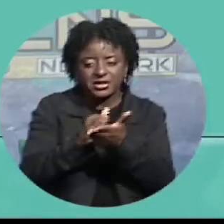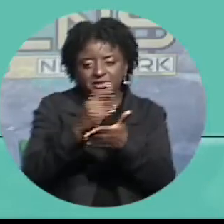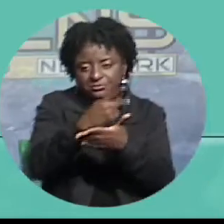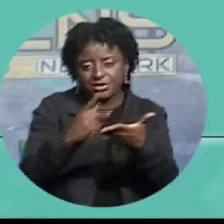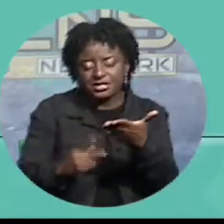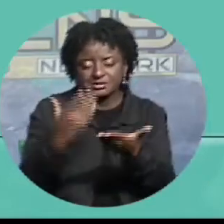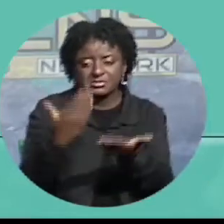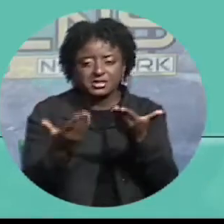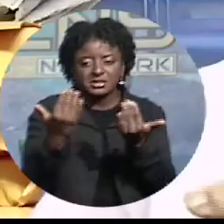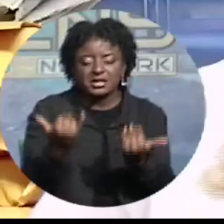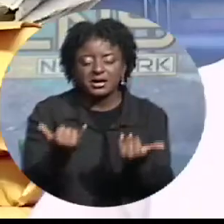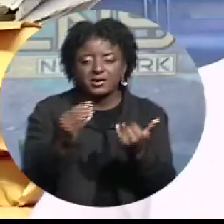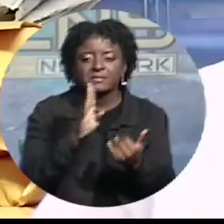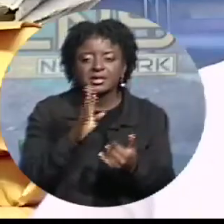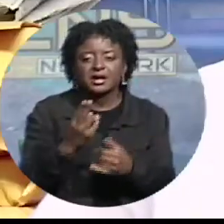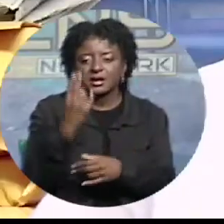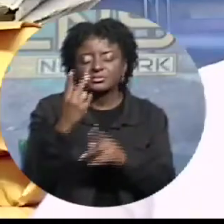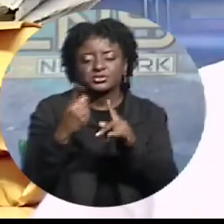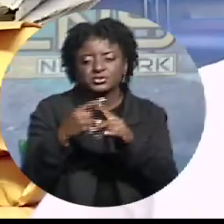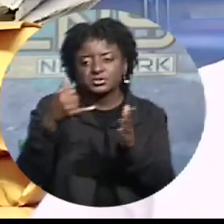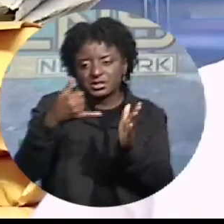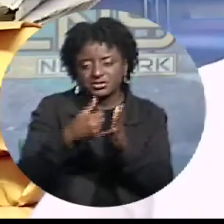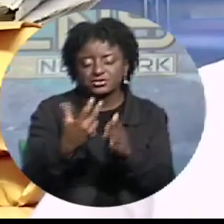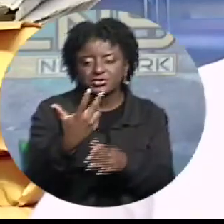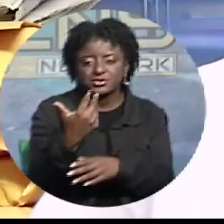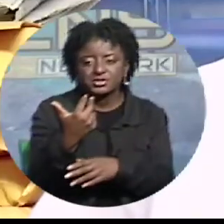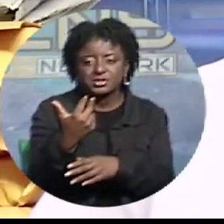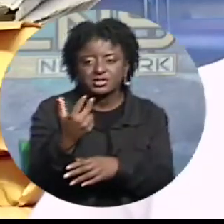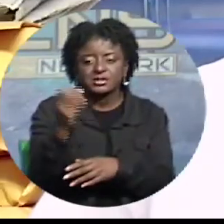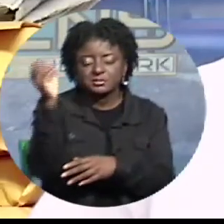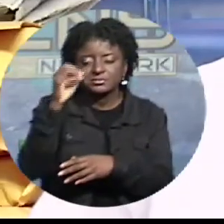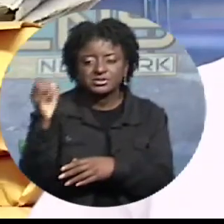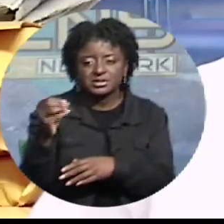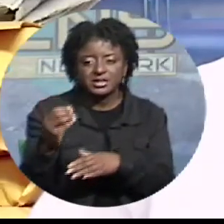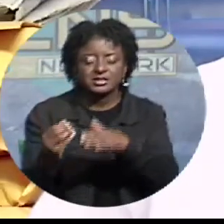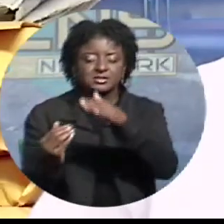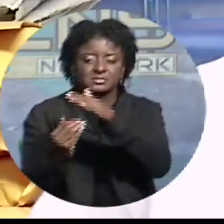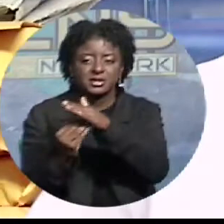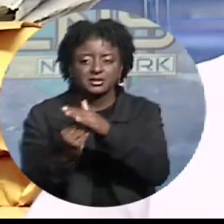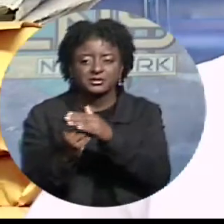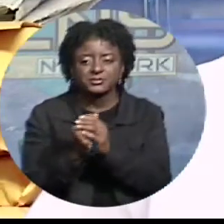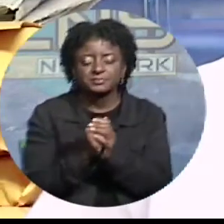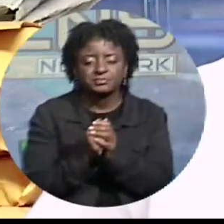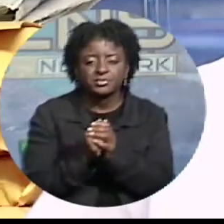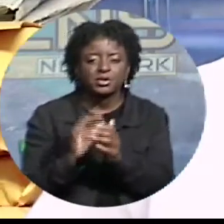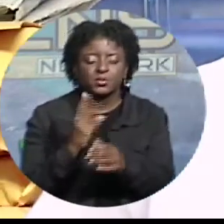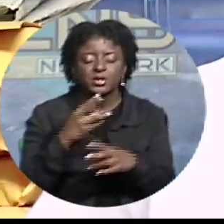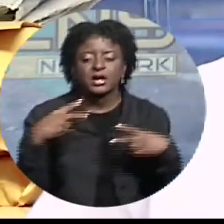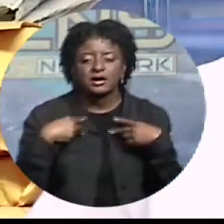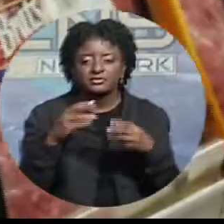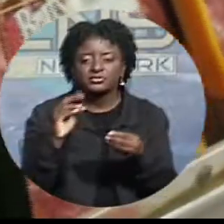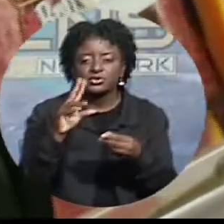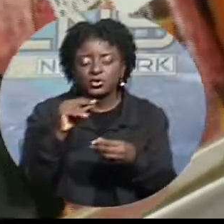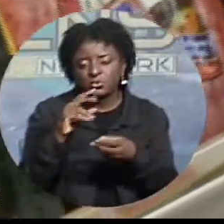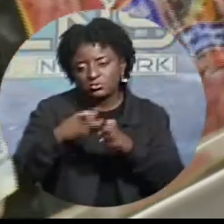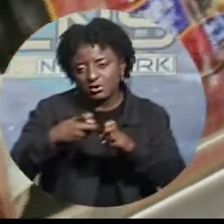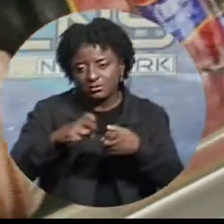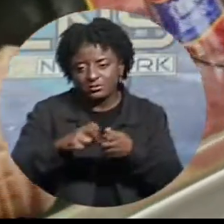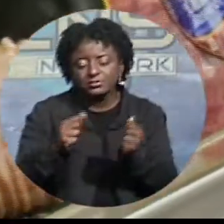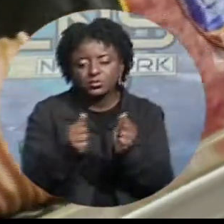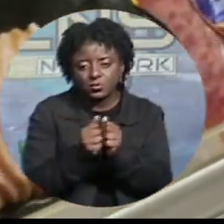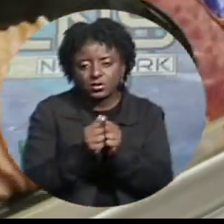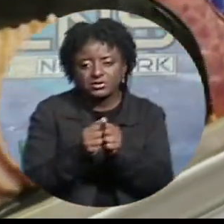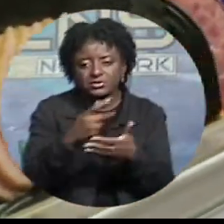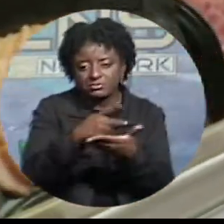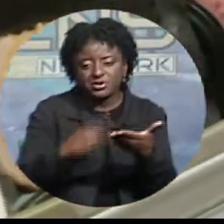13% maximum. We have no problem, no difficulty with the storekeeper so long as you don't exceed the maximum